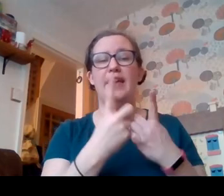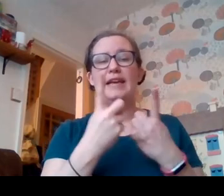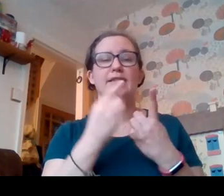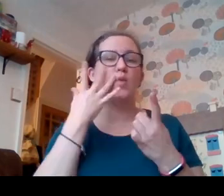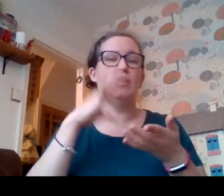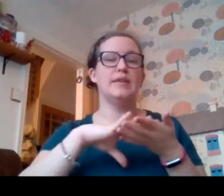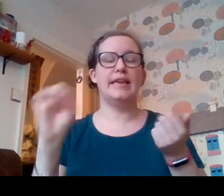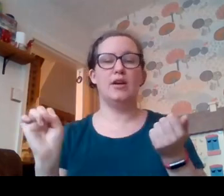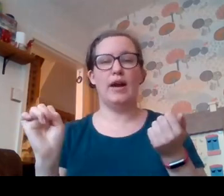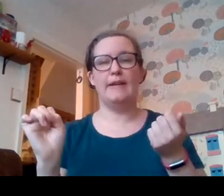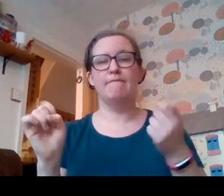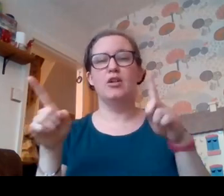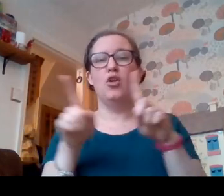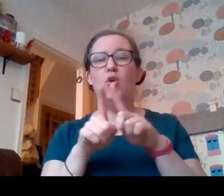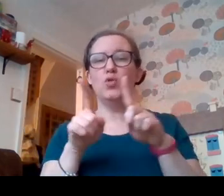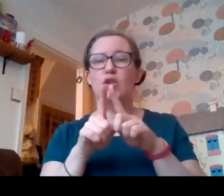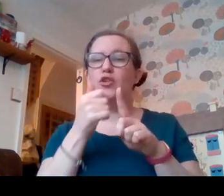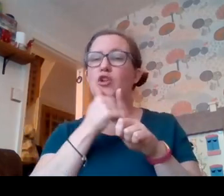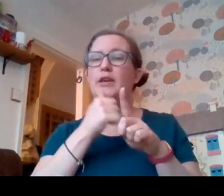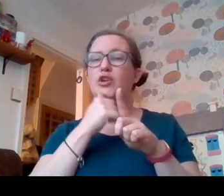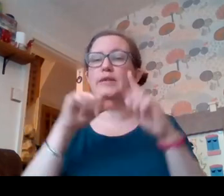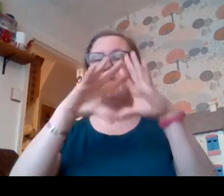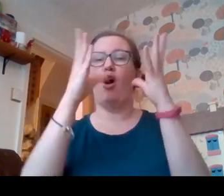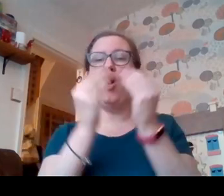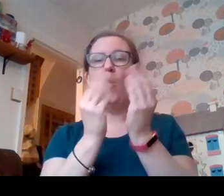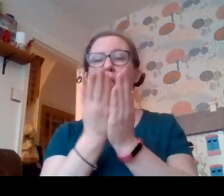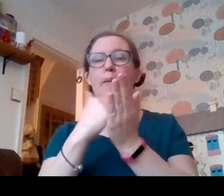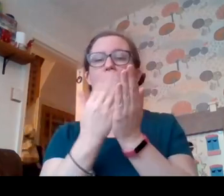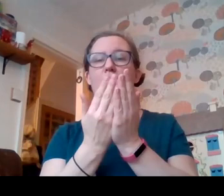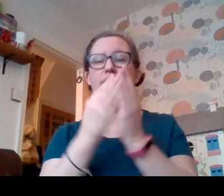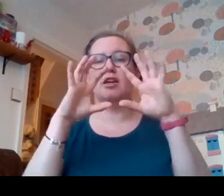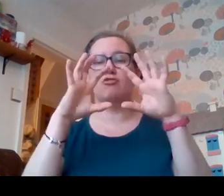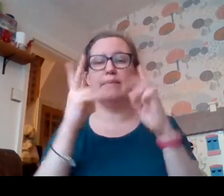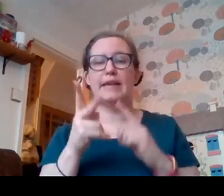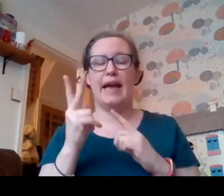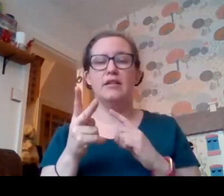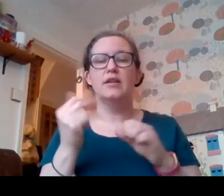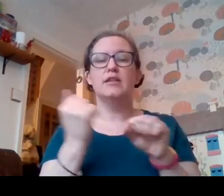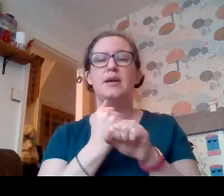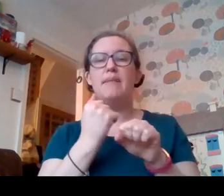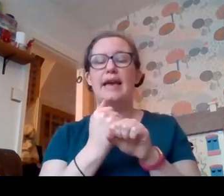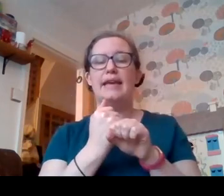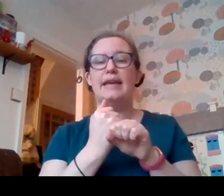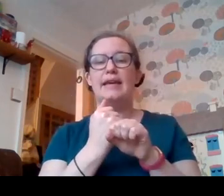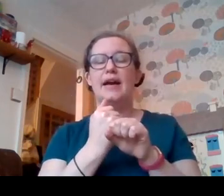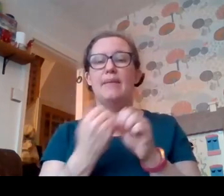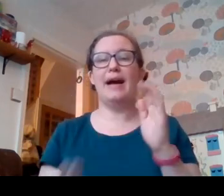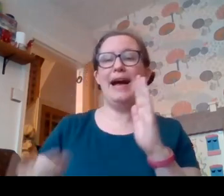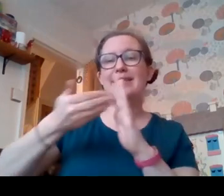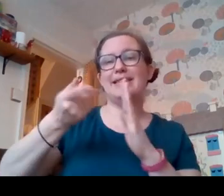the things when you take it away. Also, you're going to be using the whole and the part diagrams again to